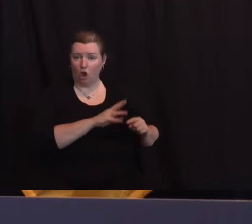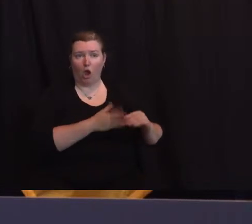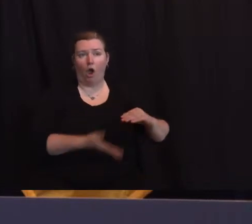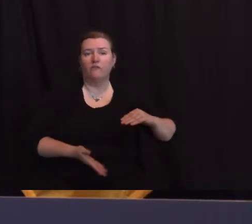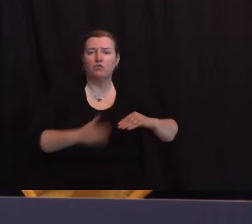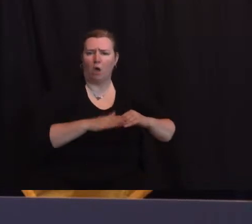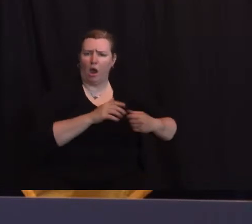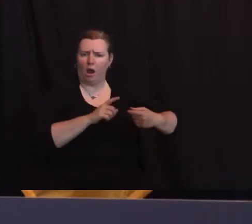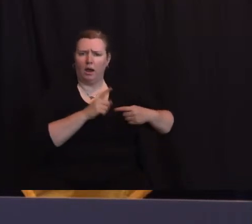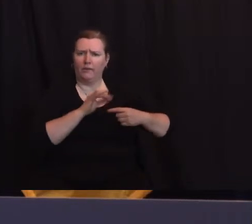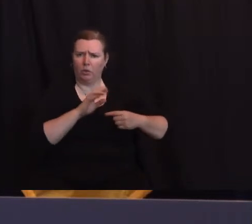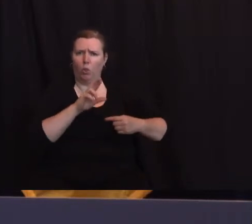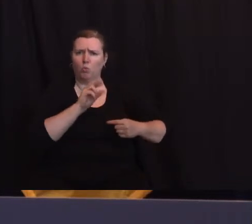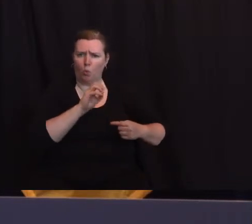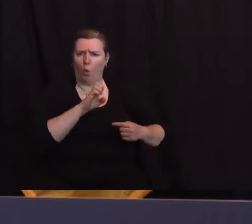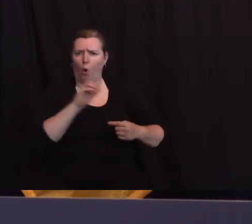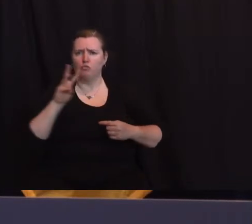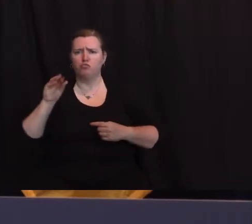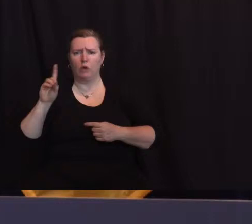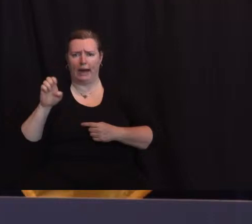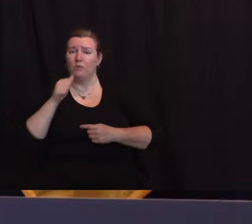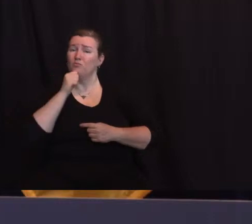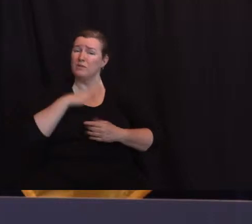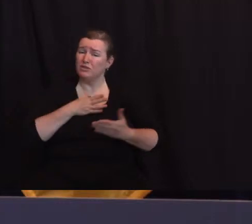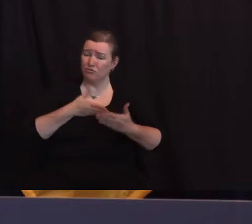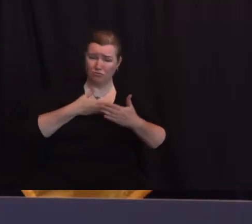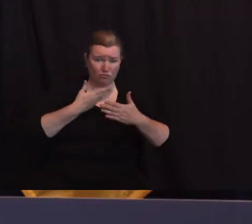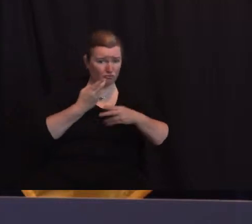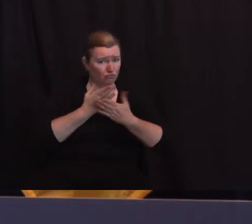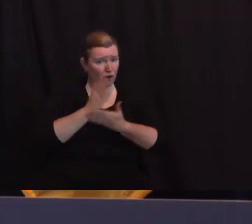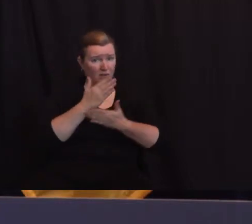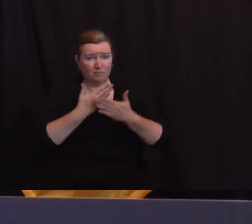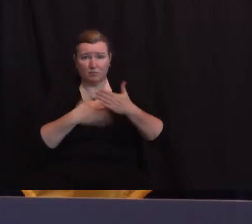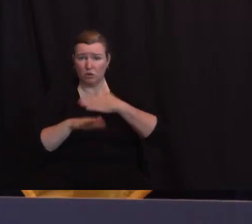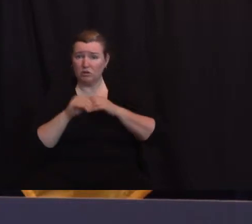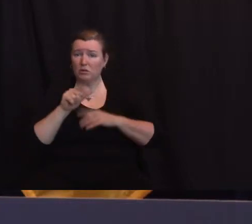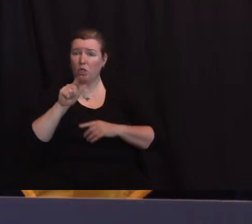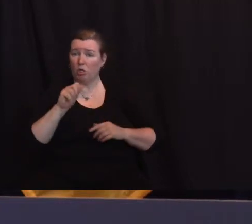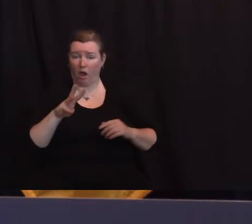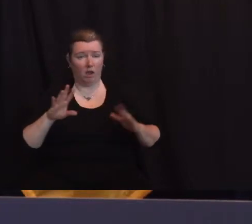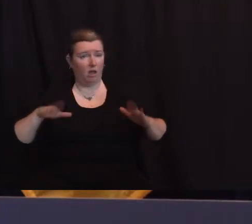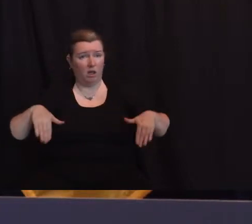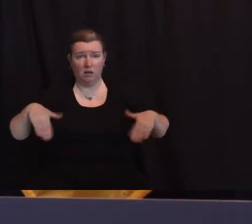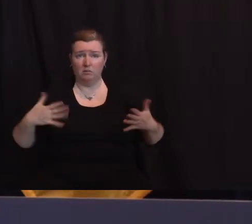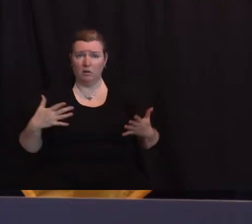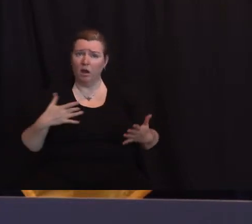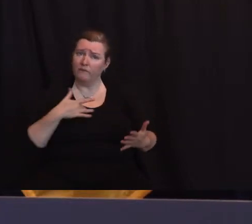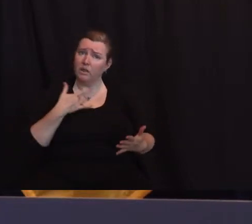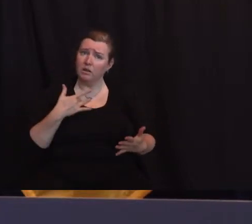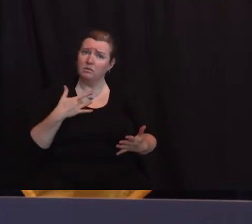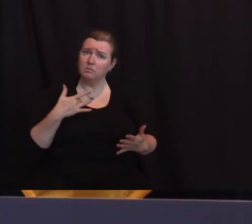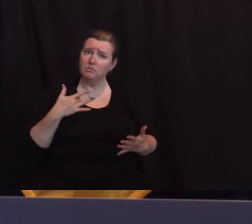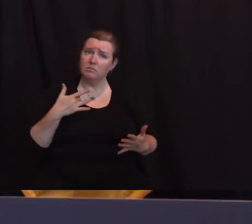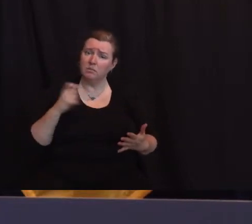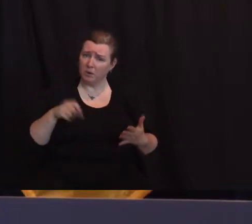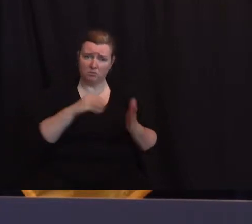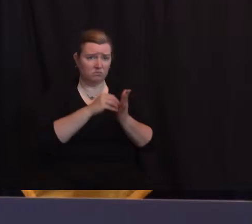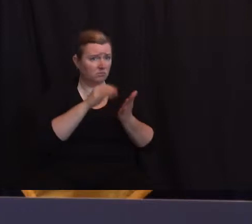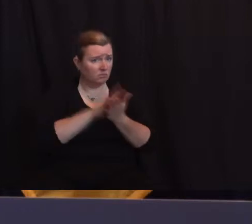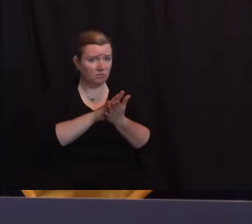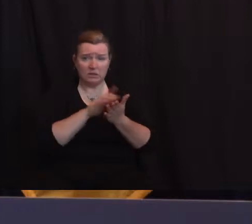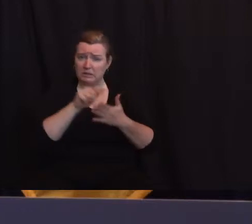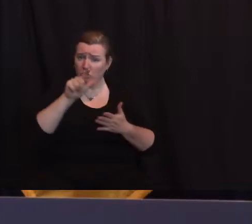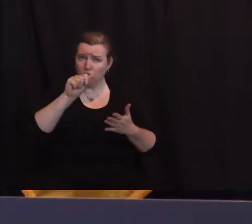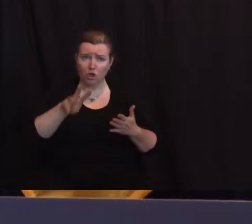reproductive rights of women are not in statute. And I feel strongly that that has to change, that they must be in statute, particularly with the